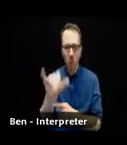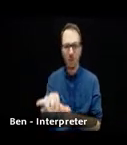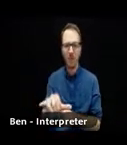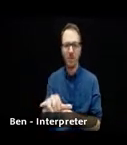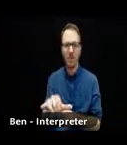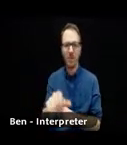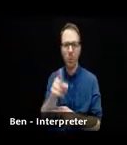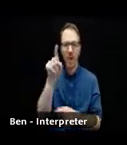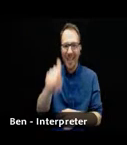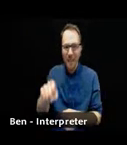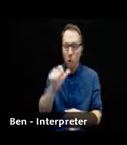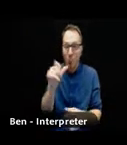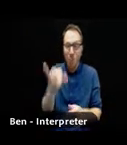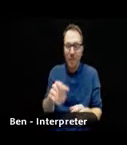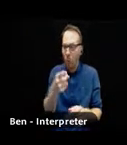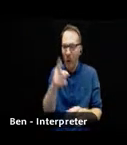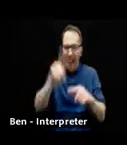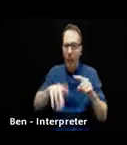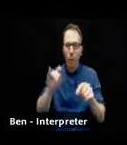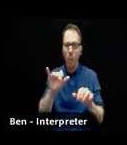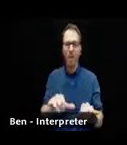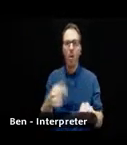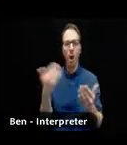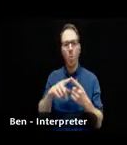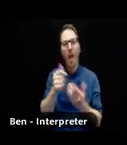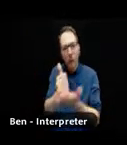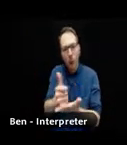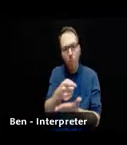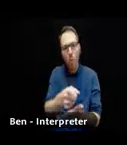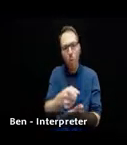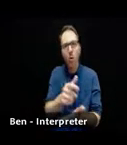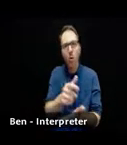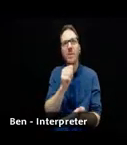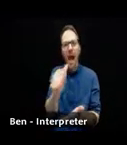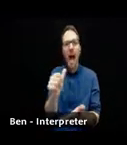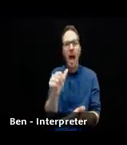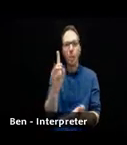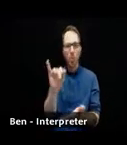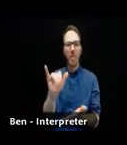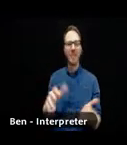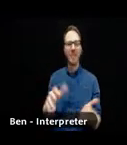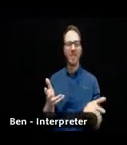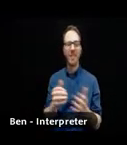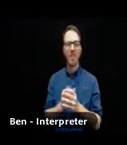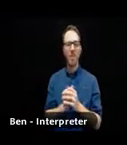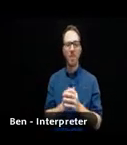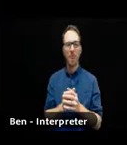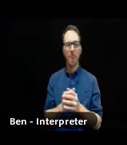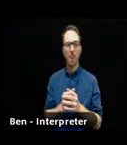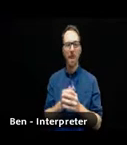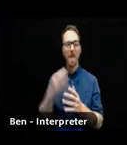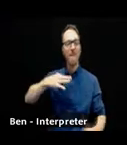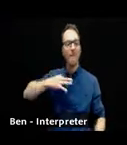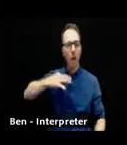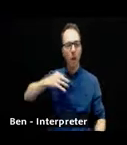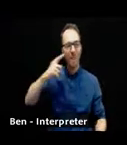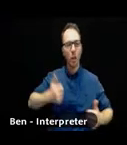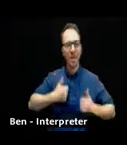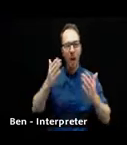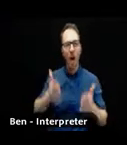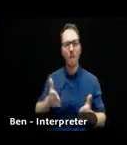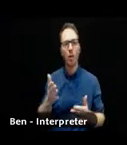not do this. And we are here to help you not do this. But it, you know, at least voluntary for survivors,